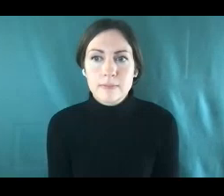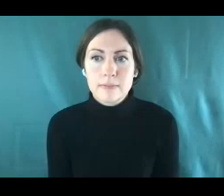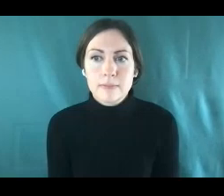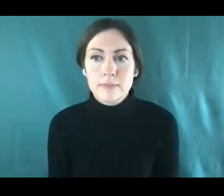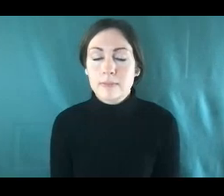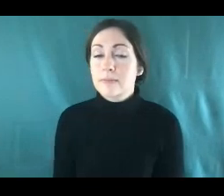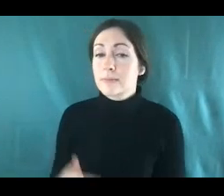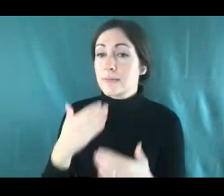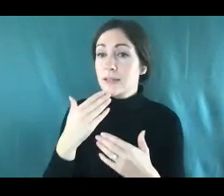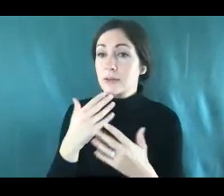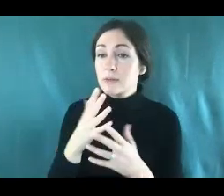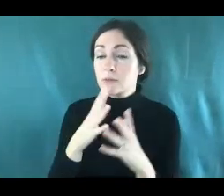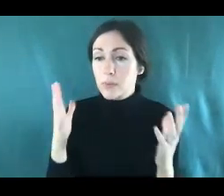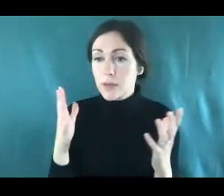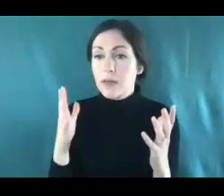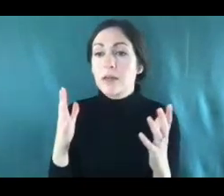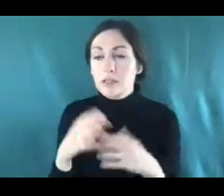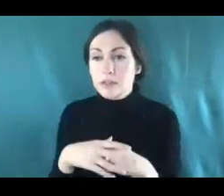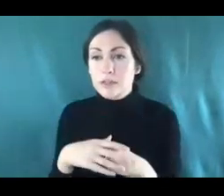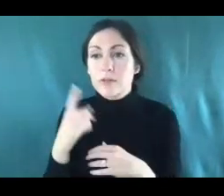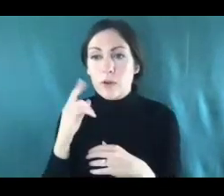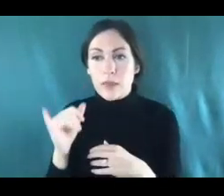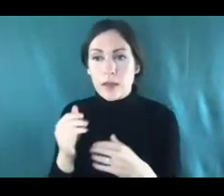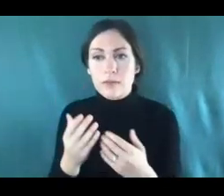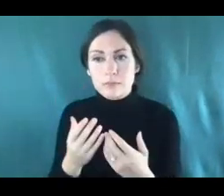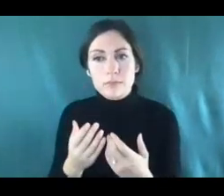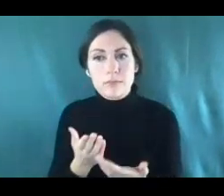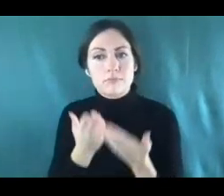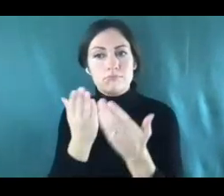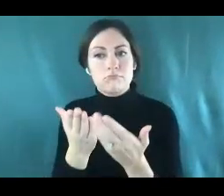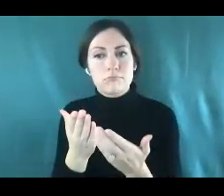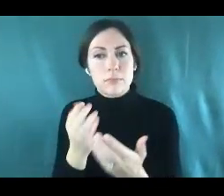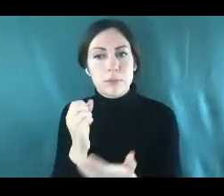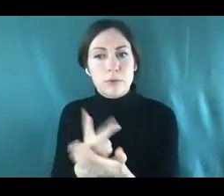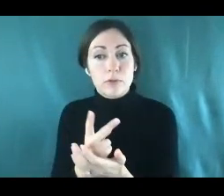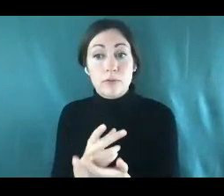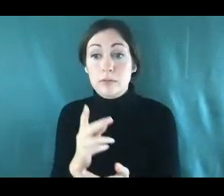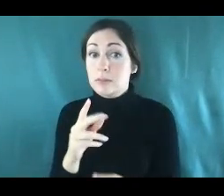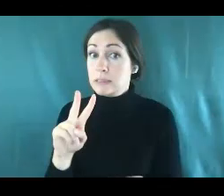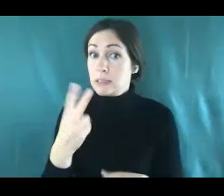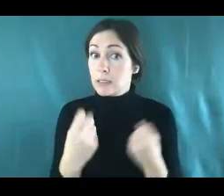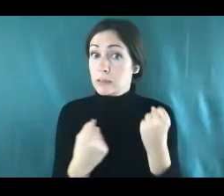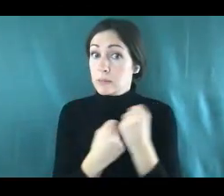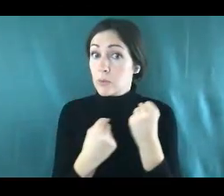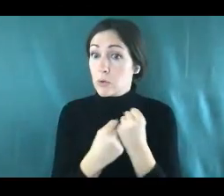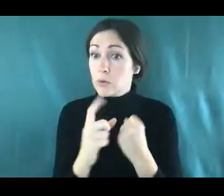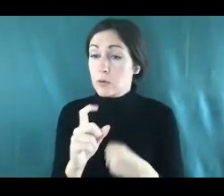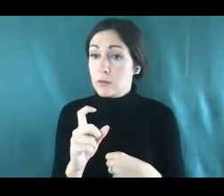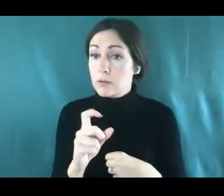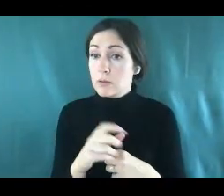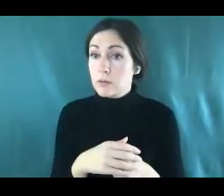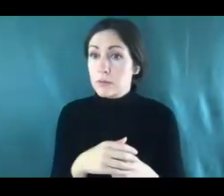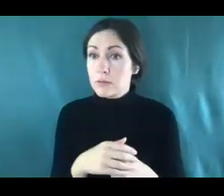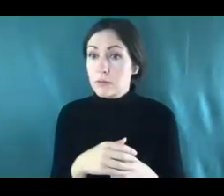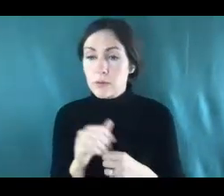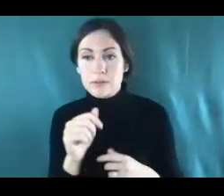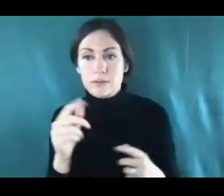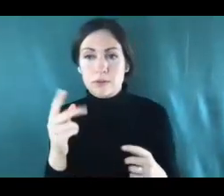Thank you so much, Bishop Bonnie Radden, for that motion to approve the meeting minutes. Do I hear a second? This is Andrew